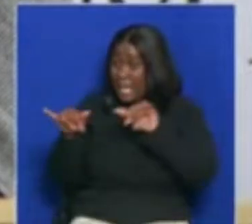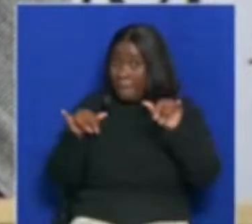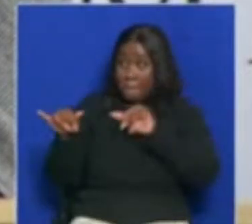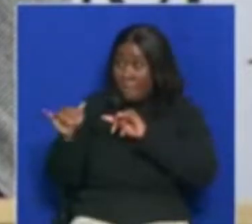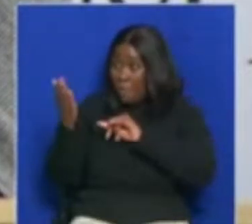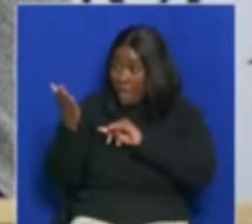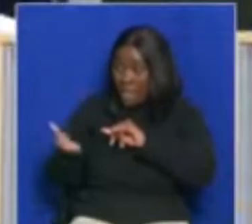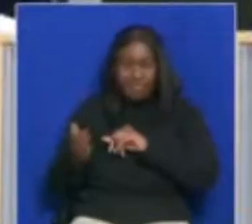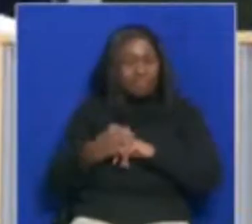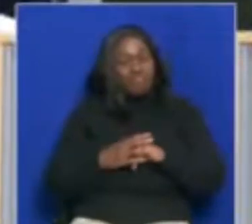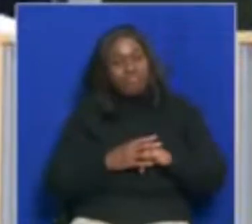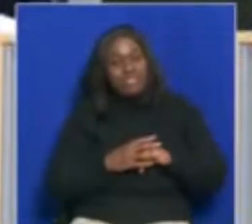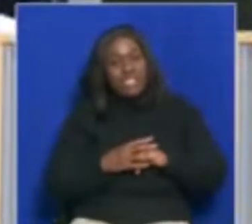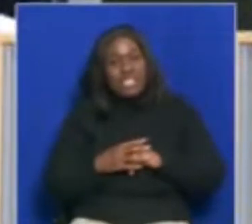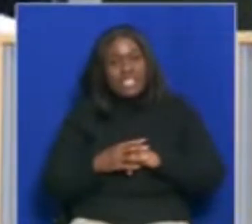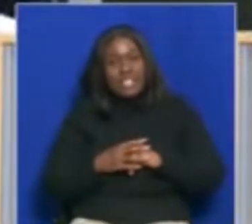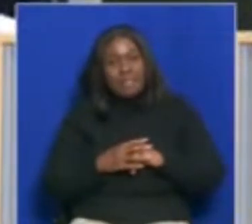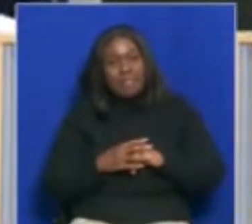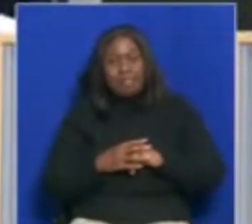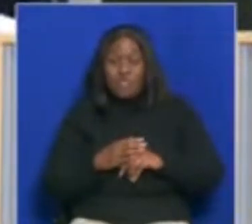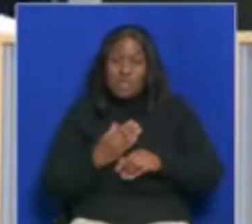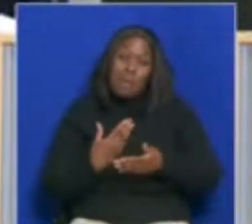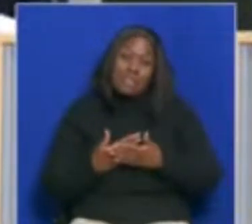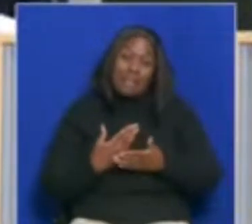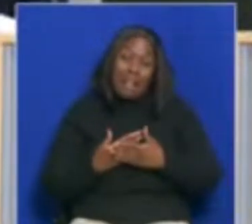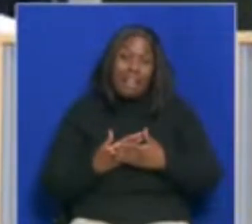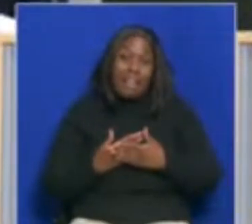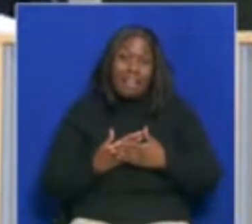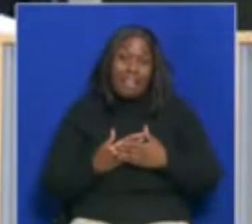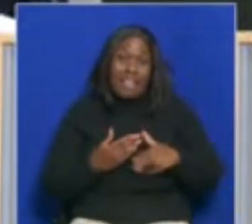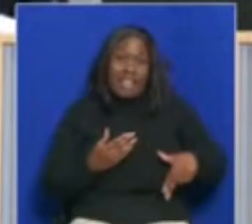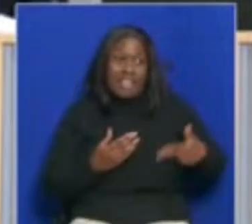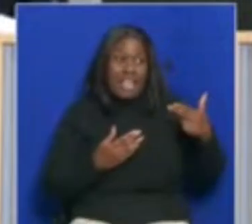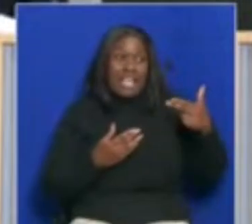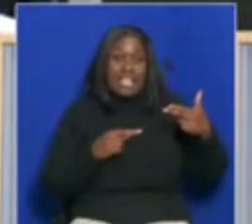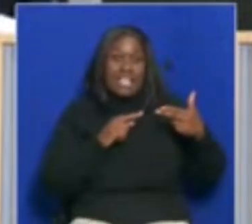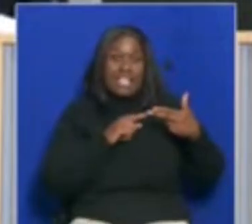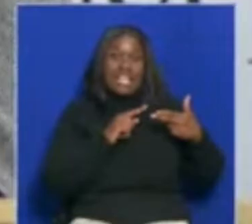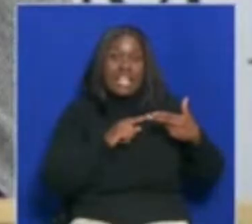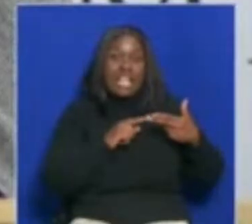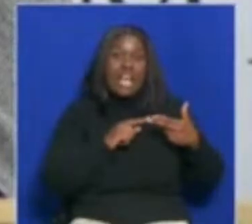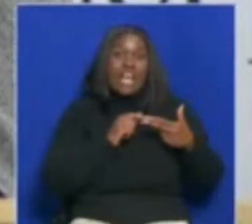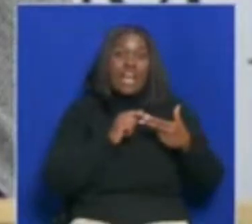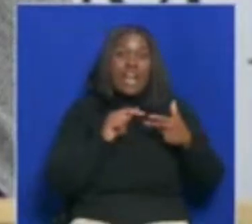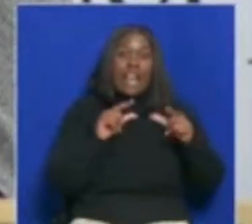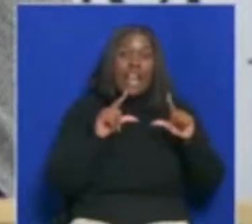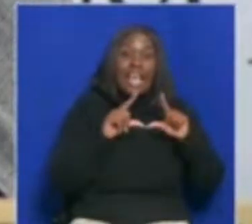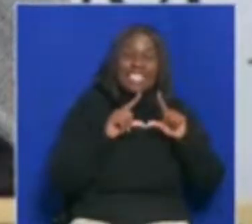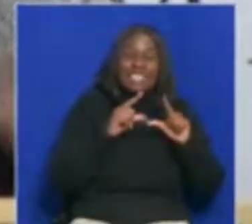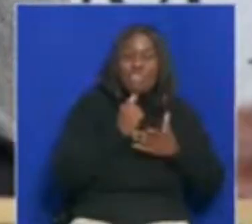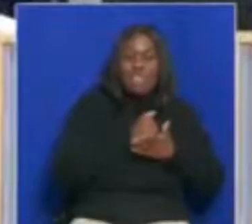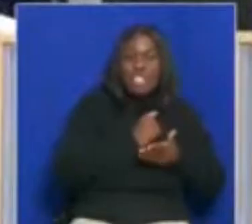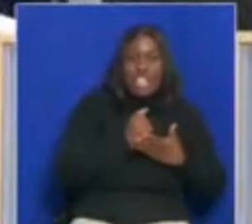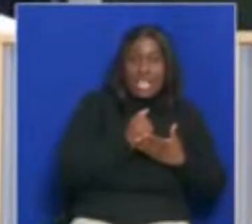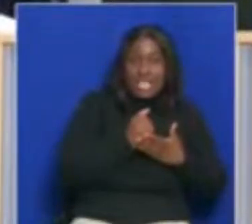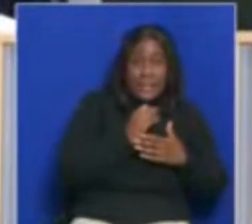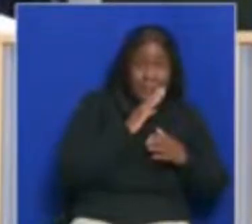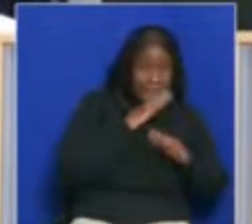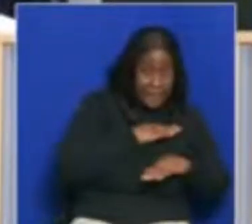cannot discount the possibility that one could use a licensed firearm in those circumstances. I take your point, Commissioner. Thank you.